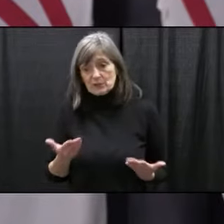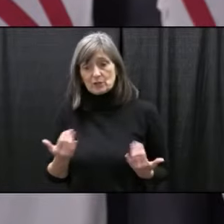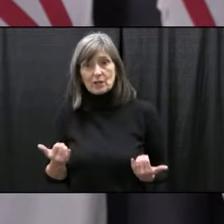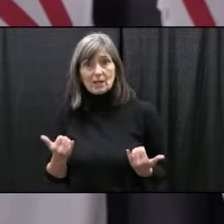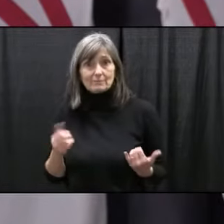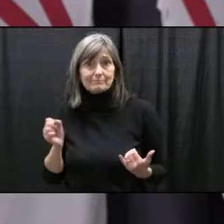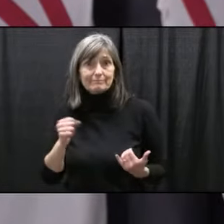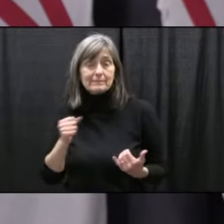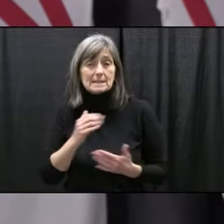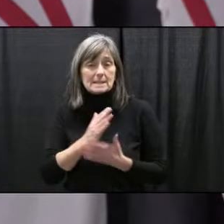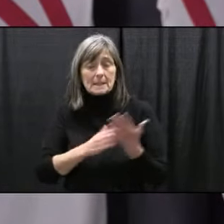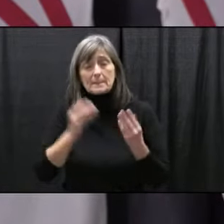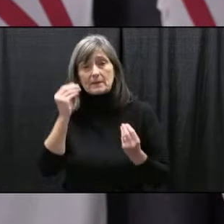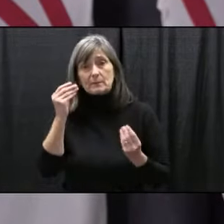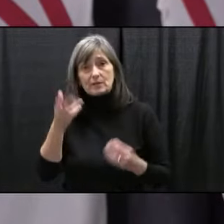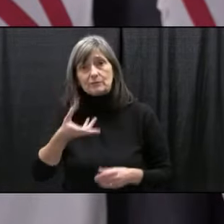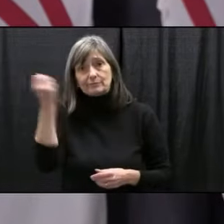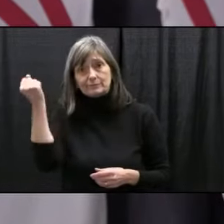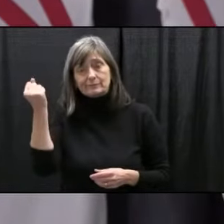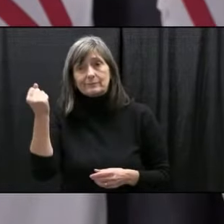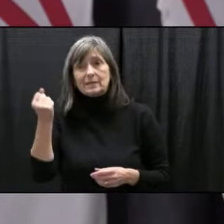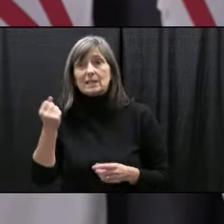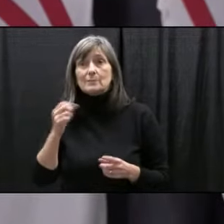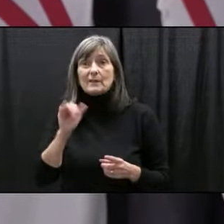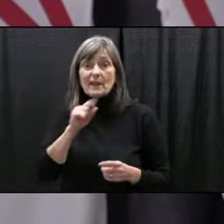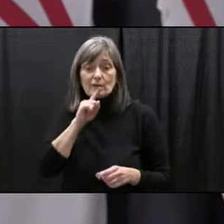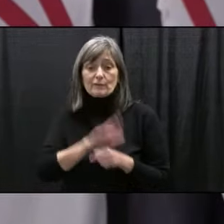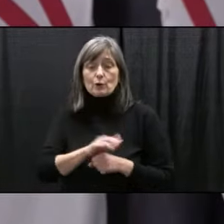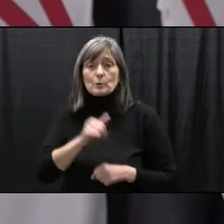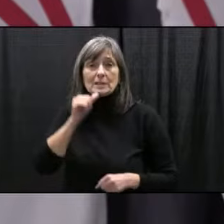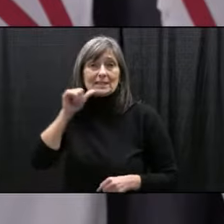we only had confirmation of that late yesterday.